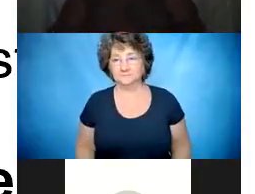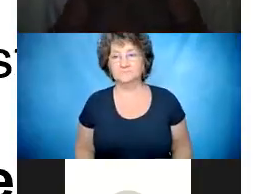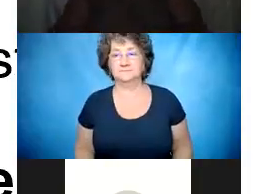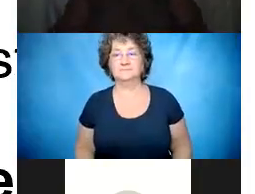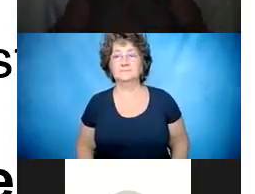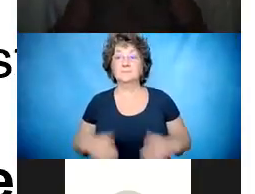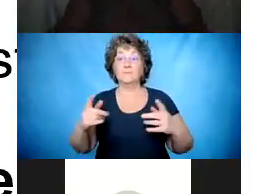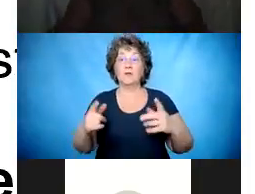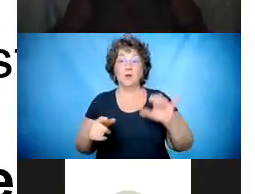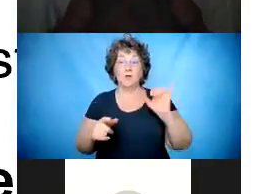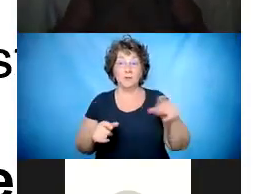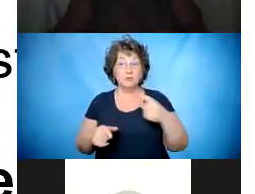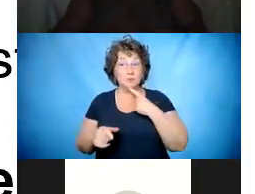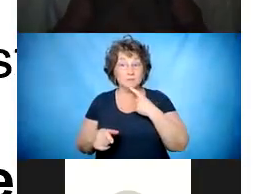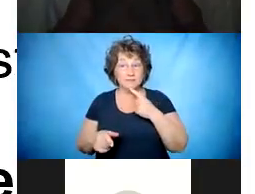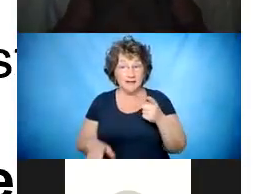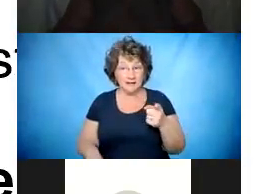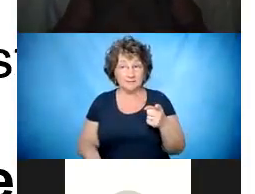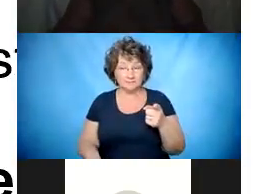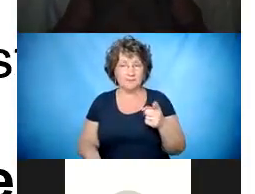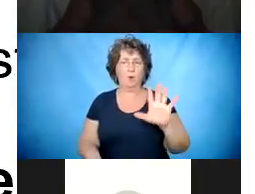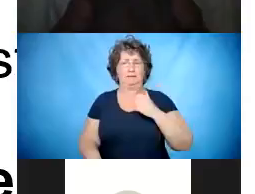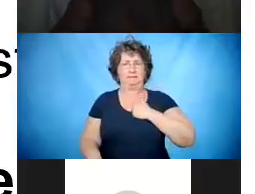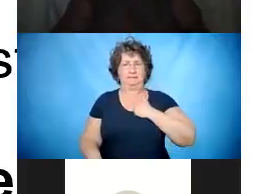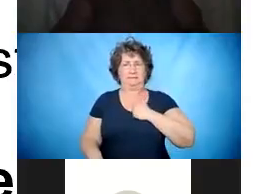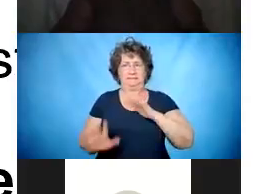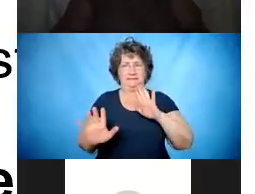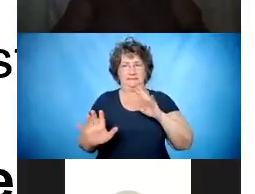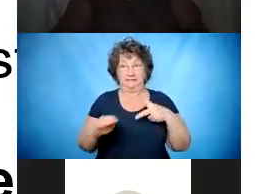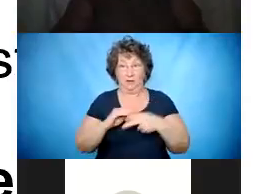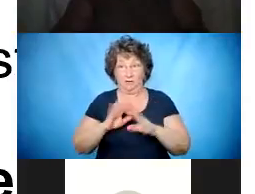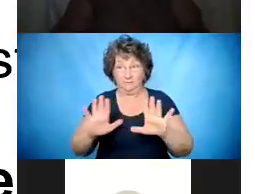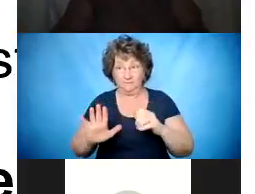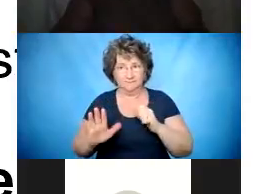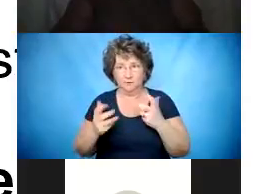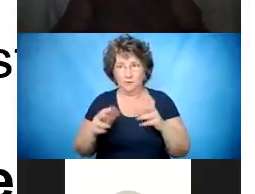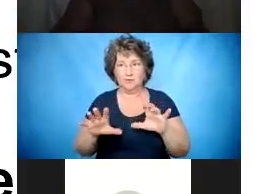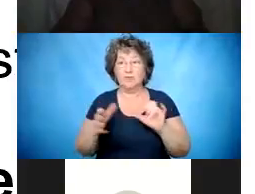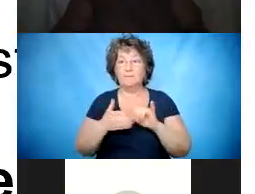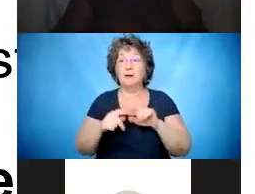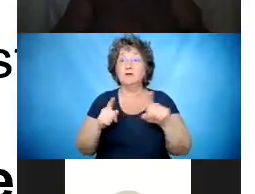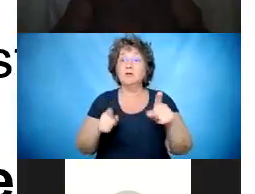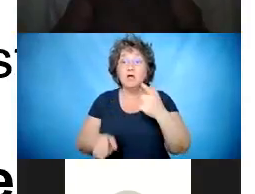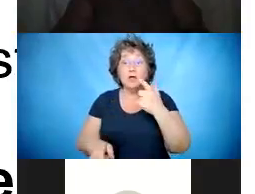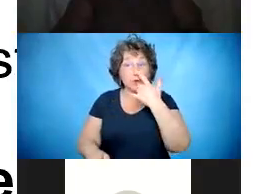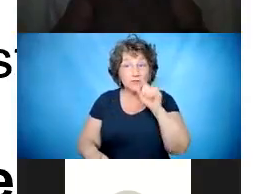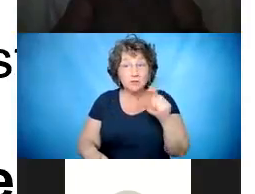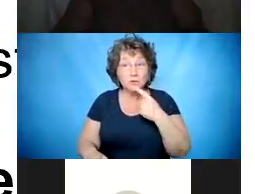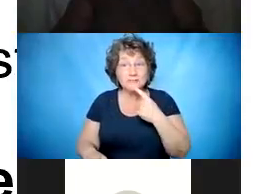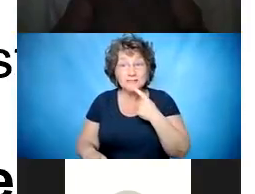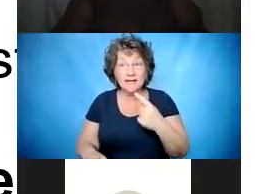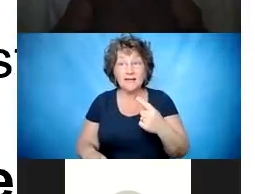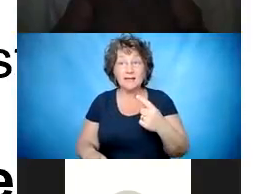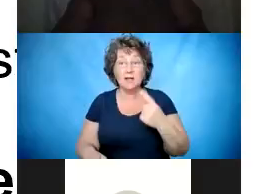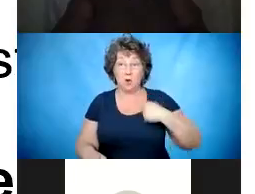So the thing, like you're saying, sorry there, I hope I didn't cut you off. The thing that it sounds like you're saying is that we see